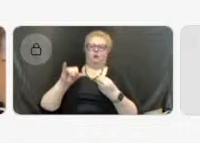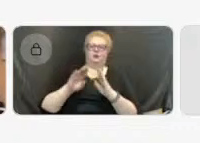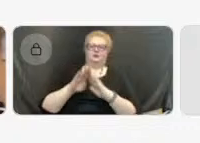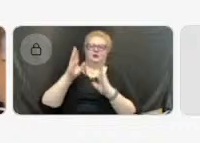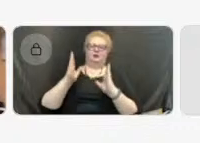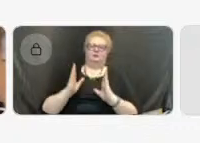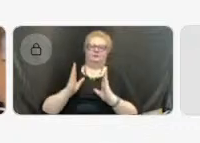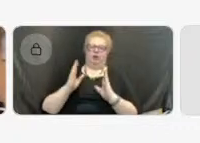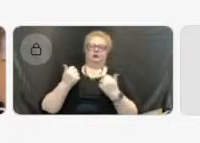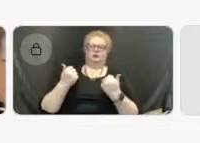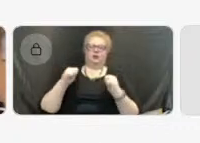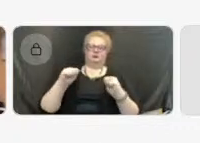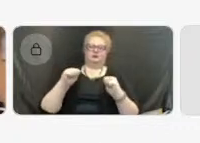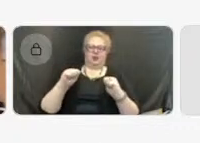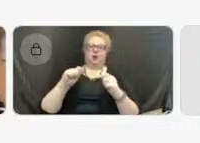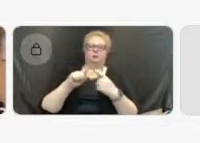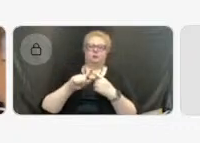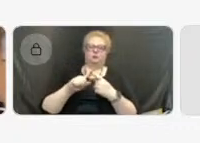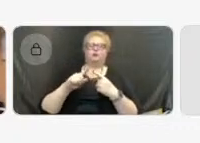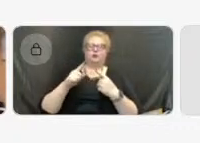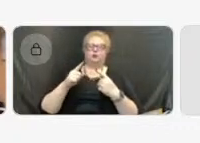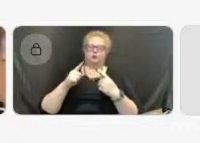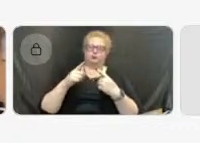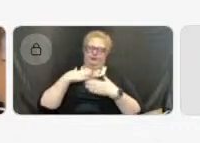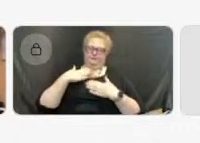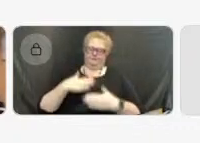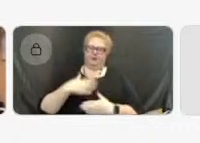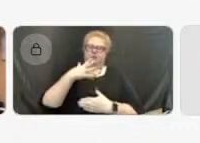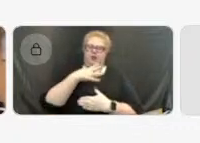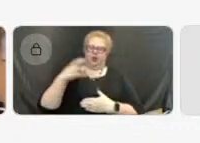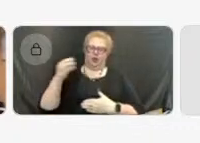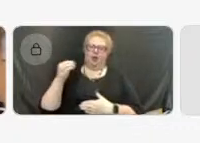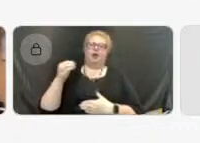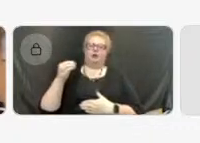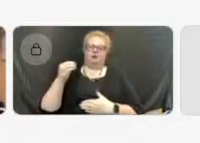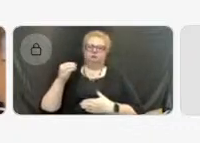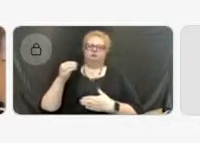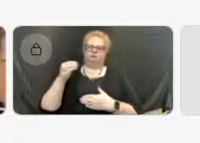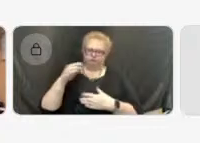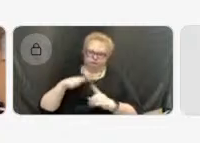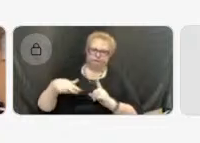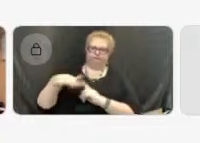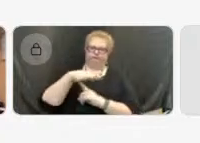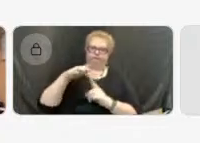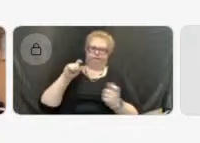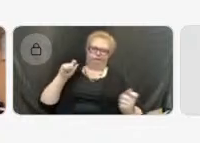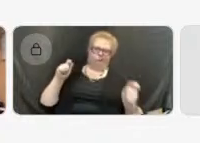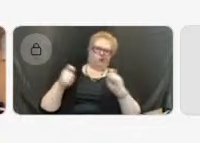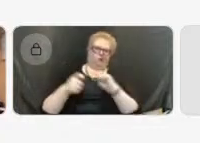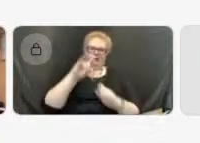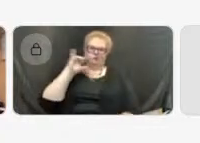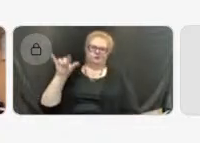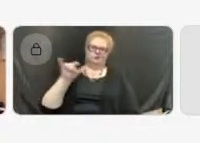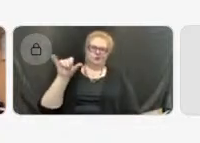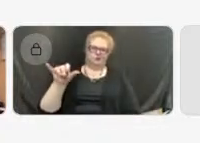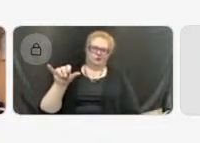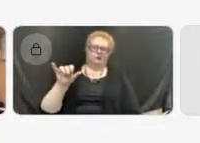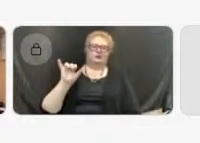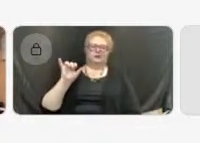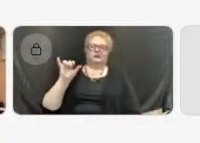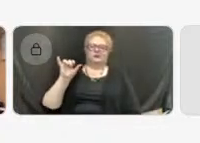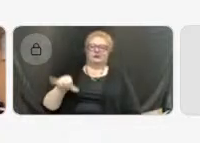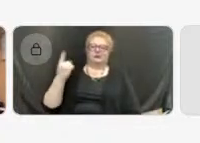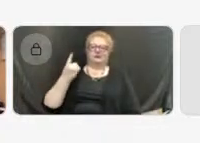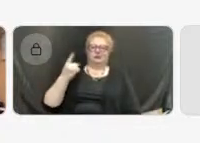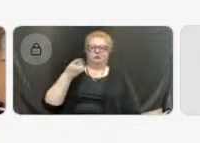to physically and permanently alter our community forever into something that even you, the Little Rock Planning